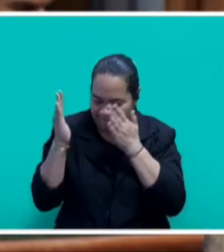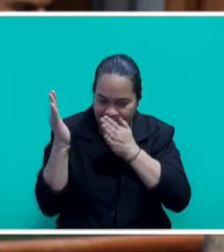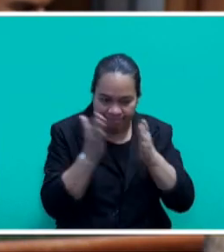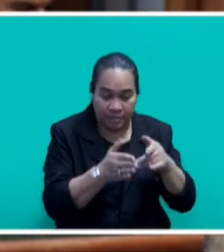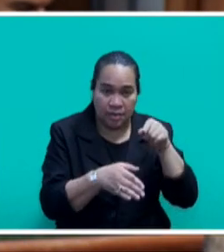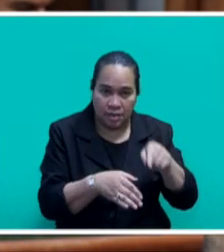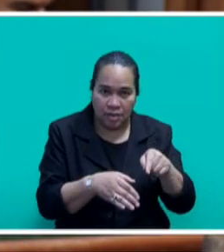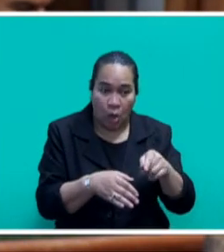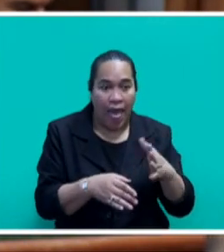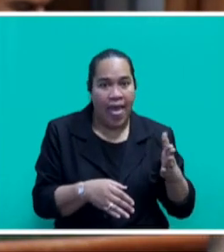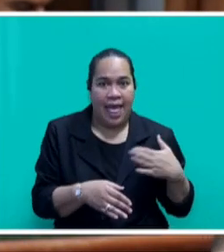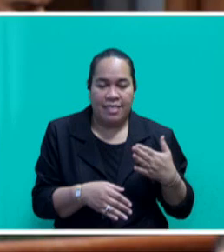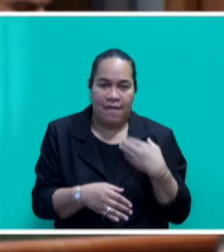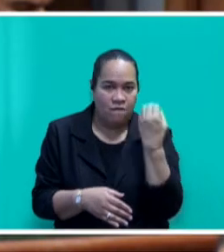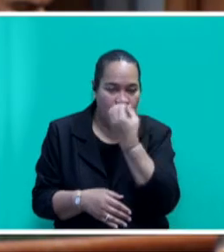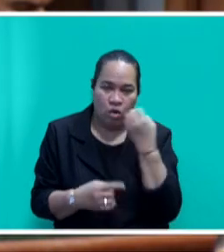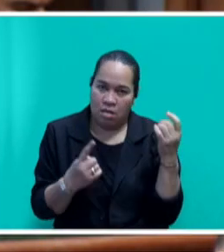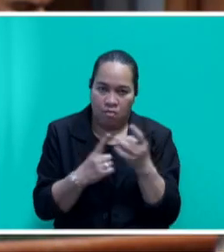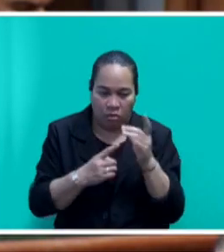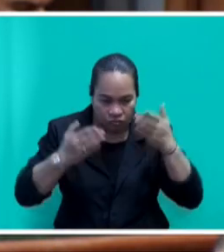and countries are now